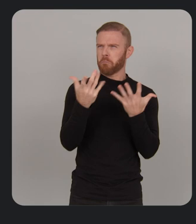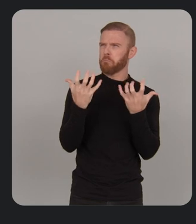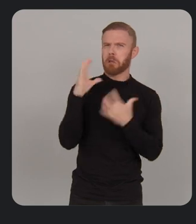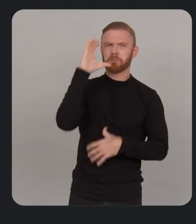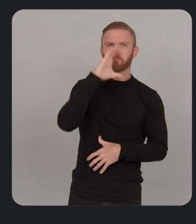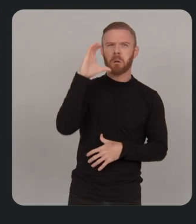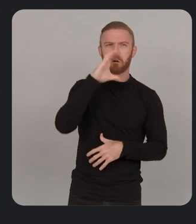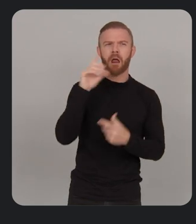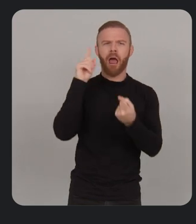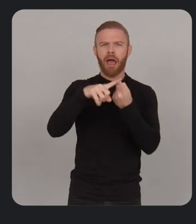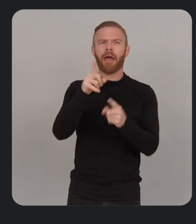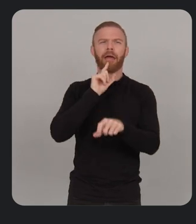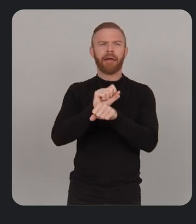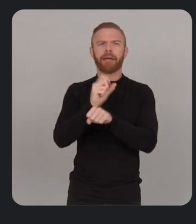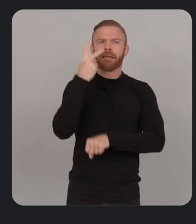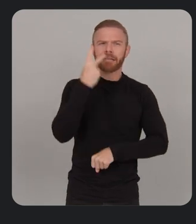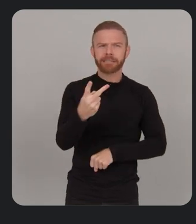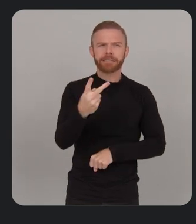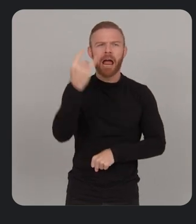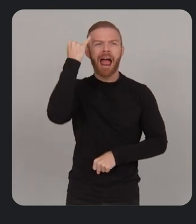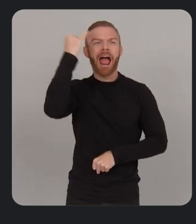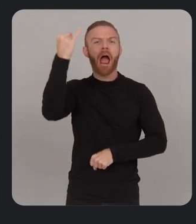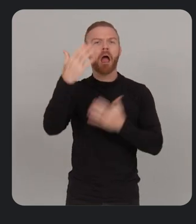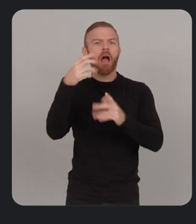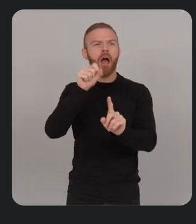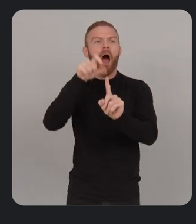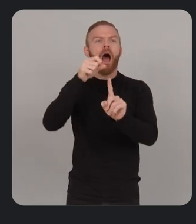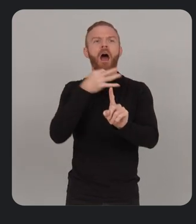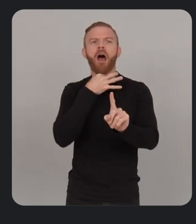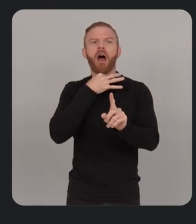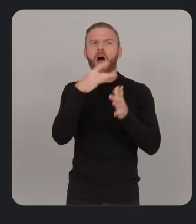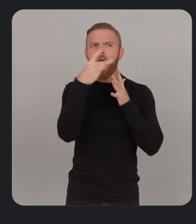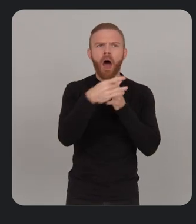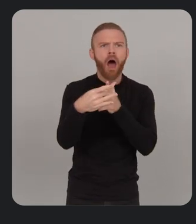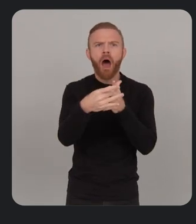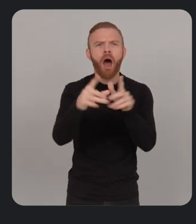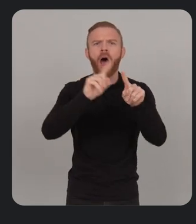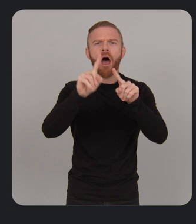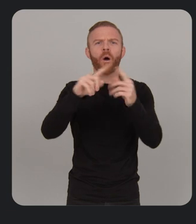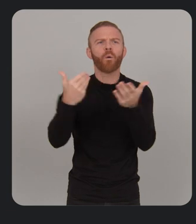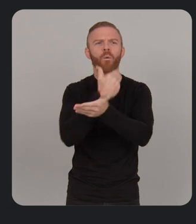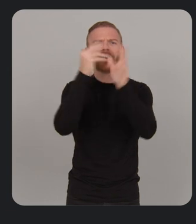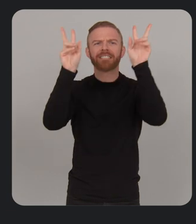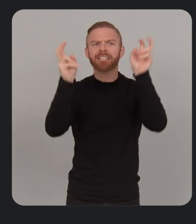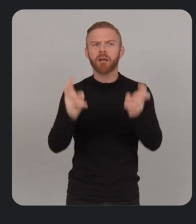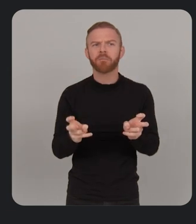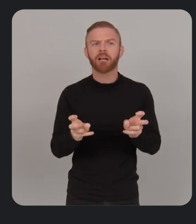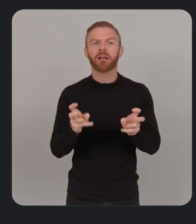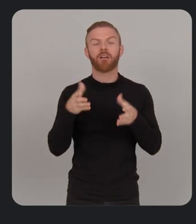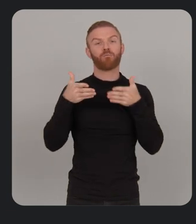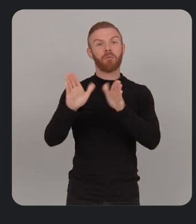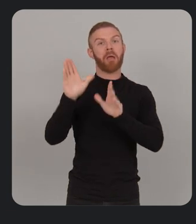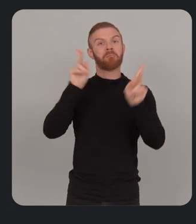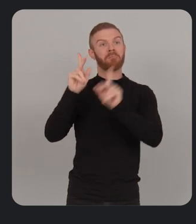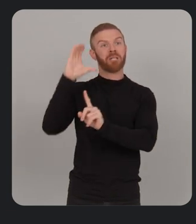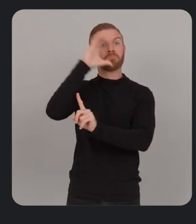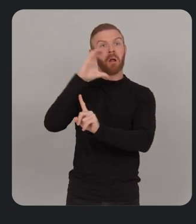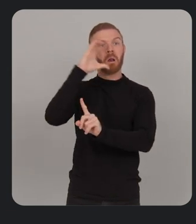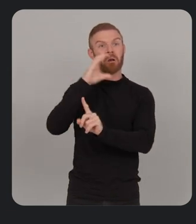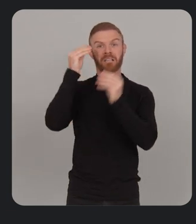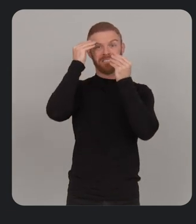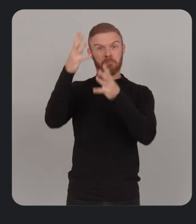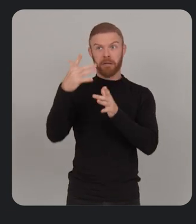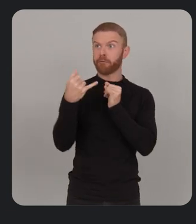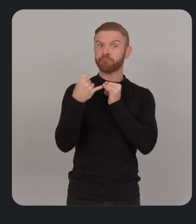until you see it. An idea might spark your curiosity and lead you to dig deeper or explore adjacent topics. The way people explore information